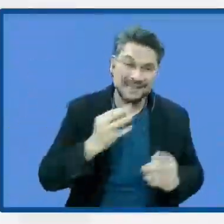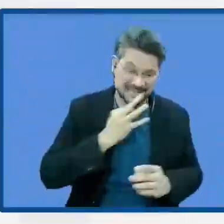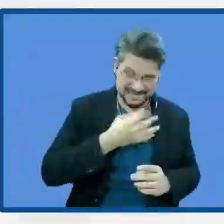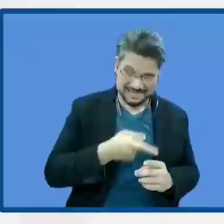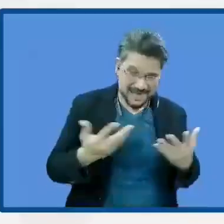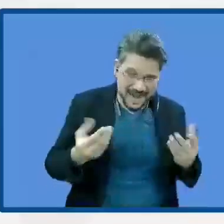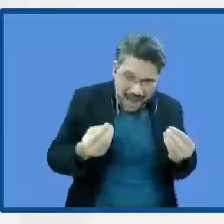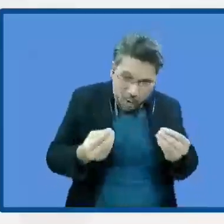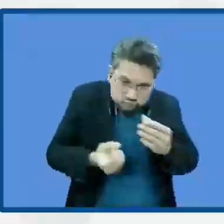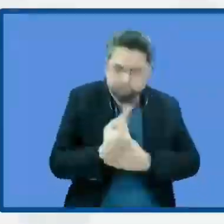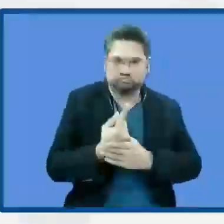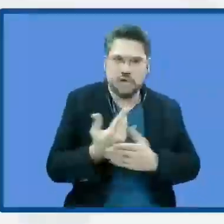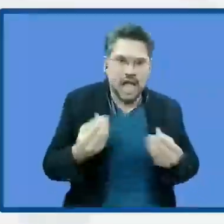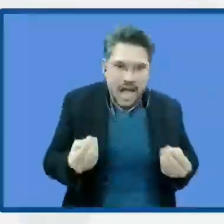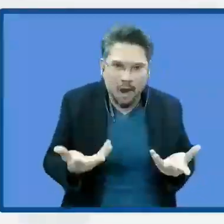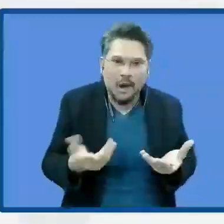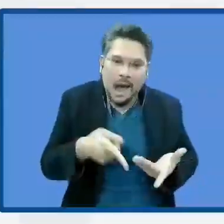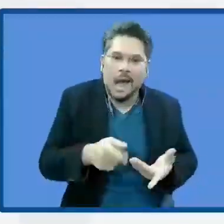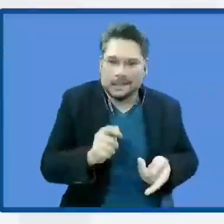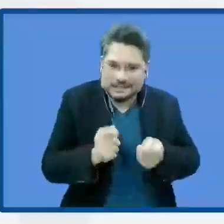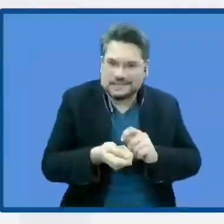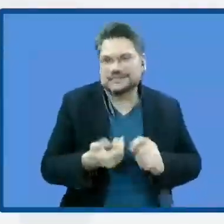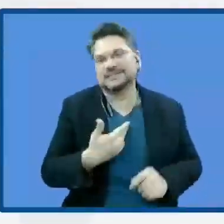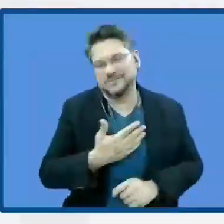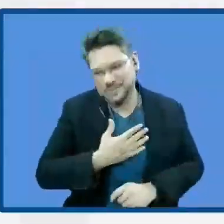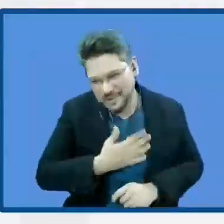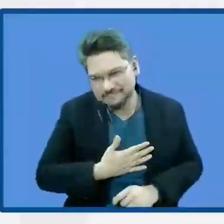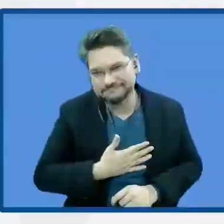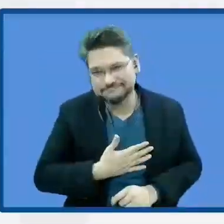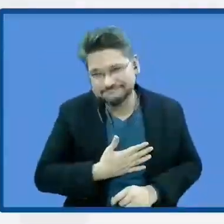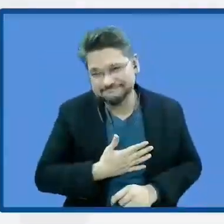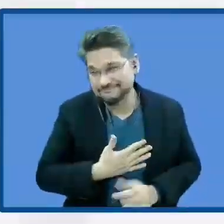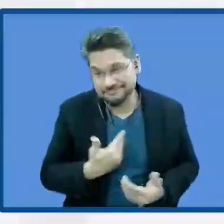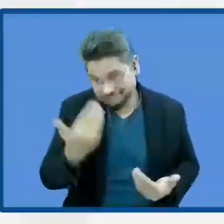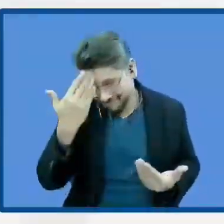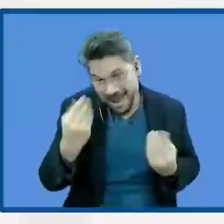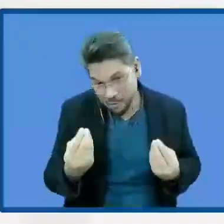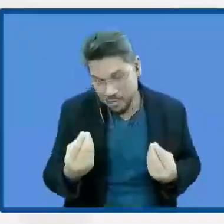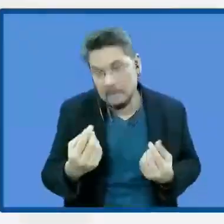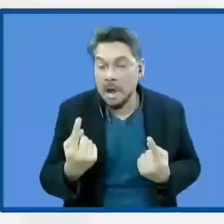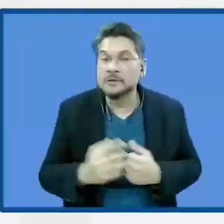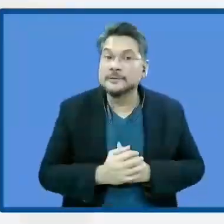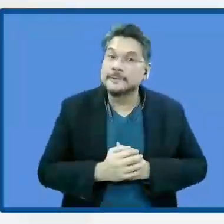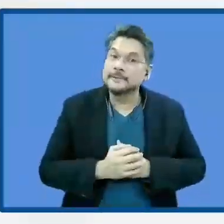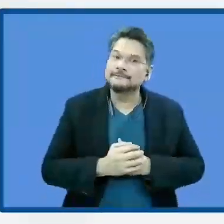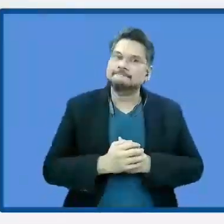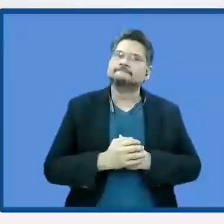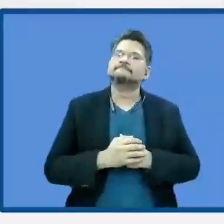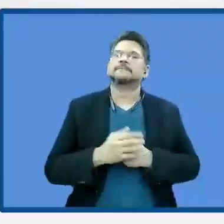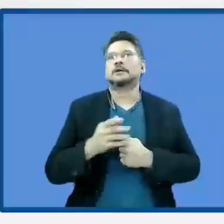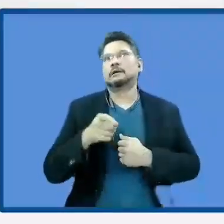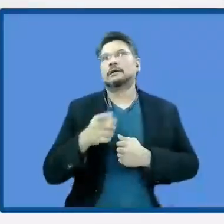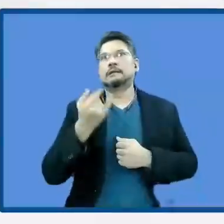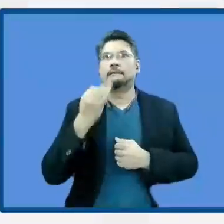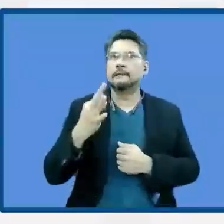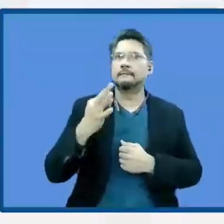that we want to change. I don't know how we will do that, but I think that if the concept is correct, then